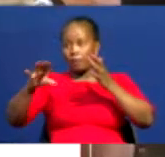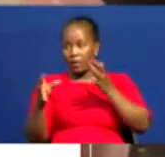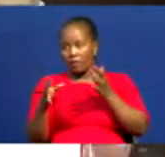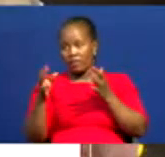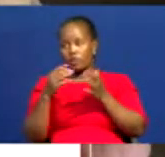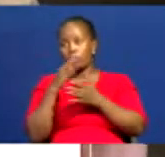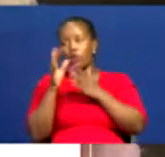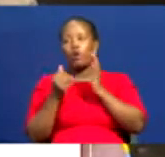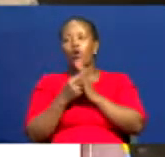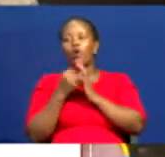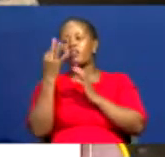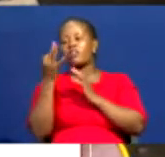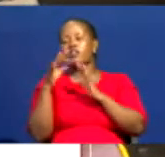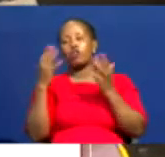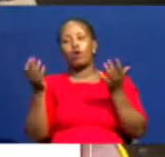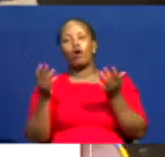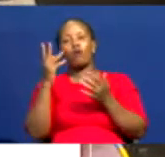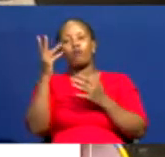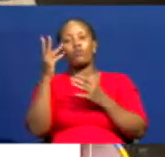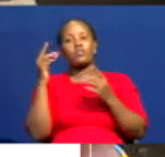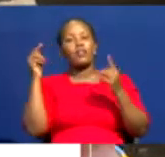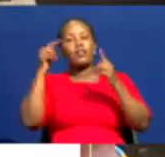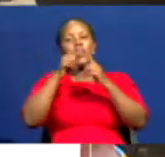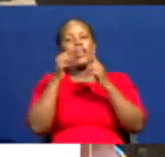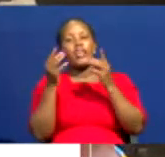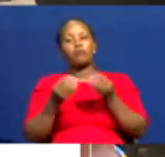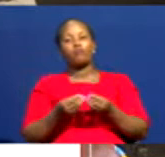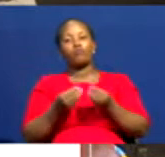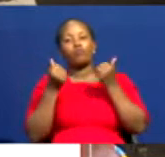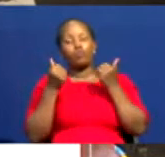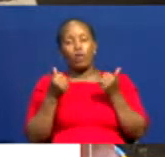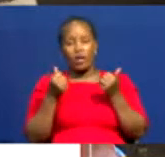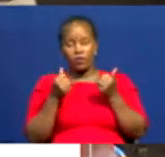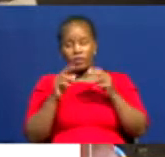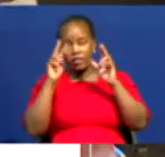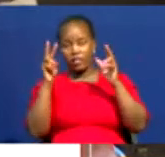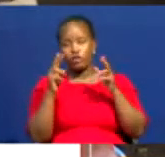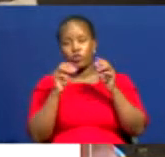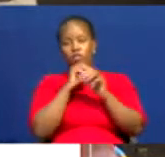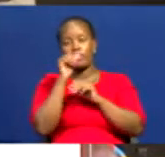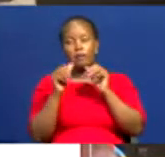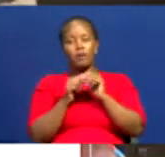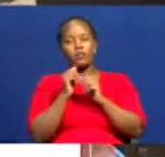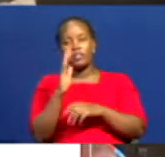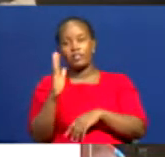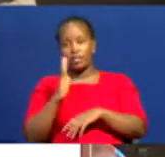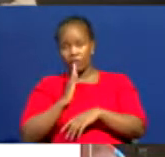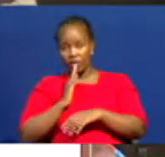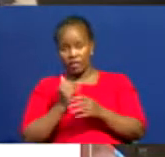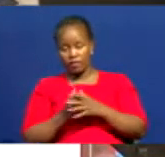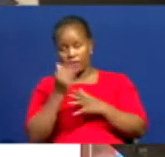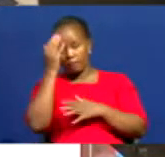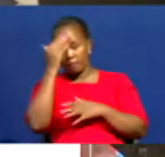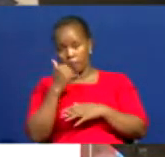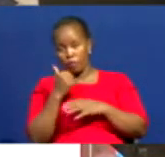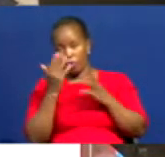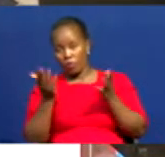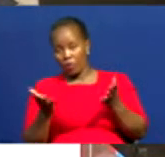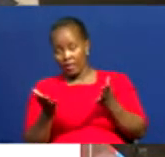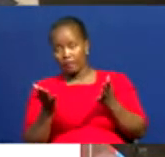4 were really meant actually to handle the issues of insecurity. Because, you know, even